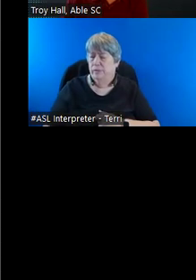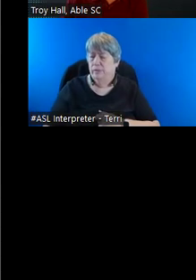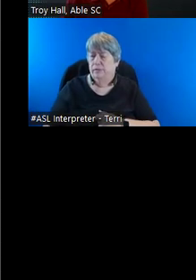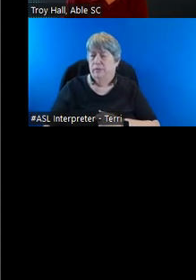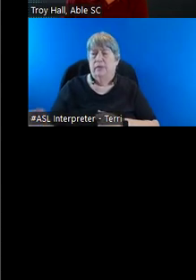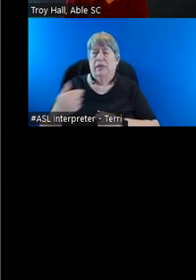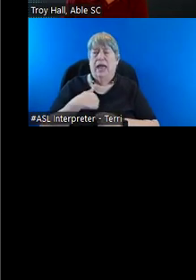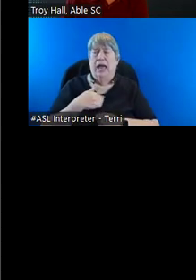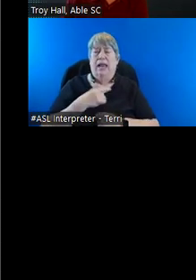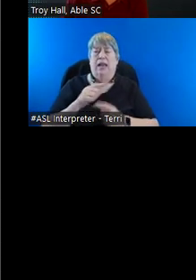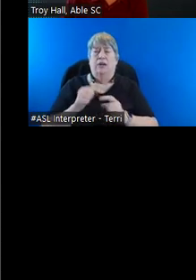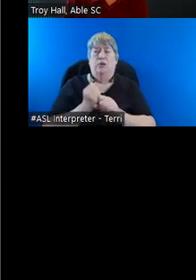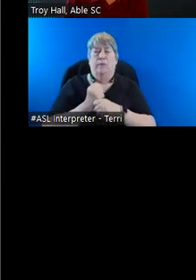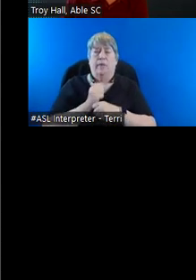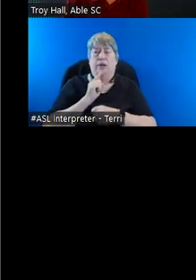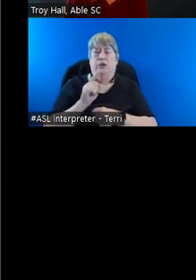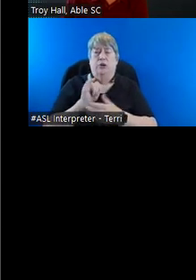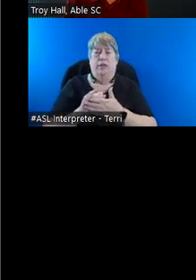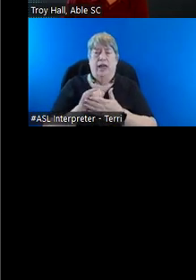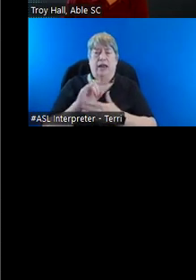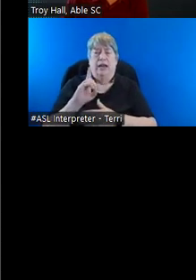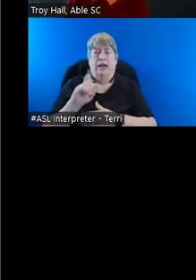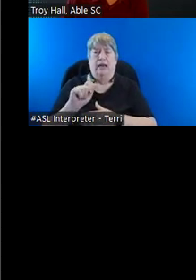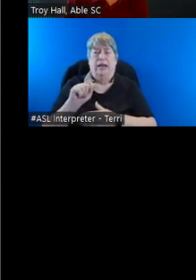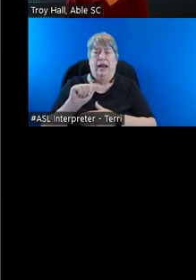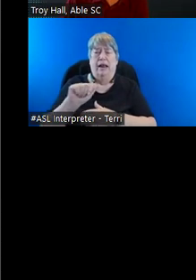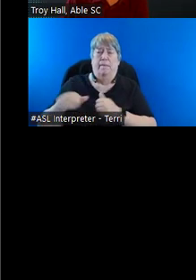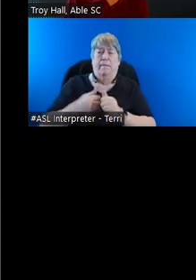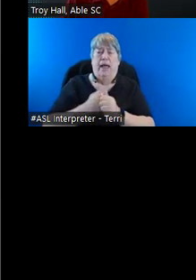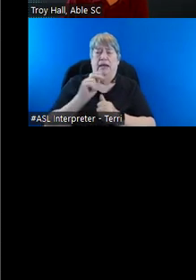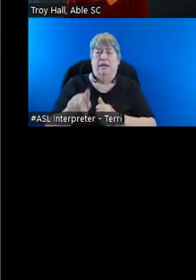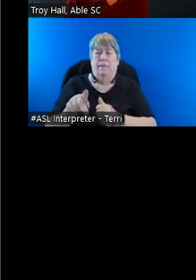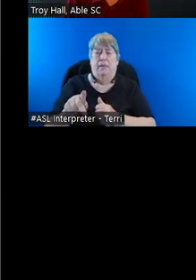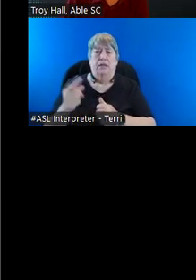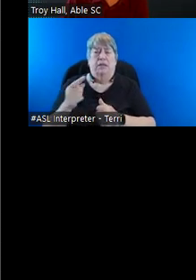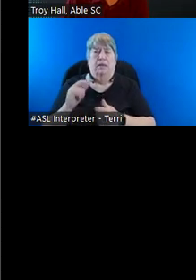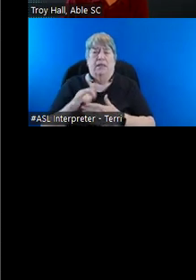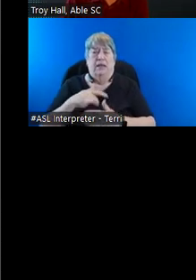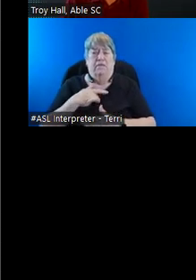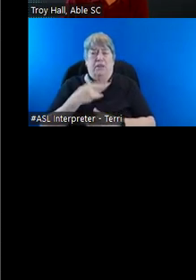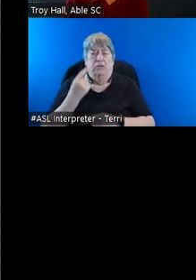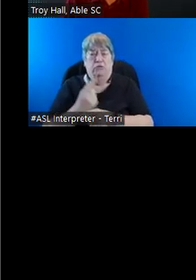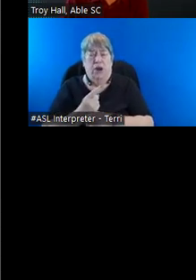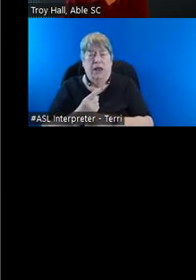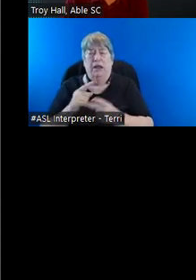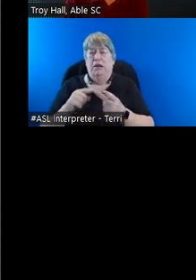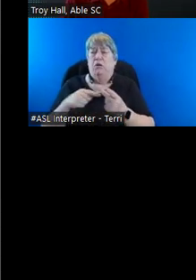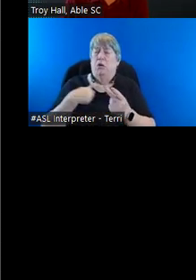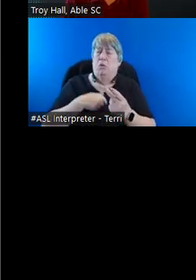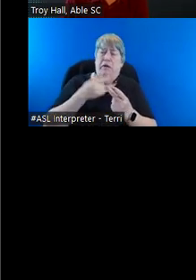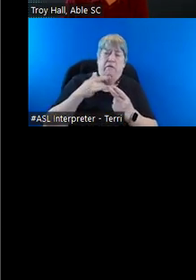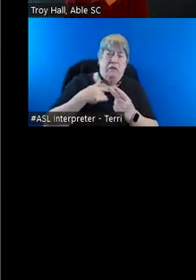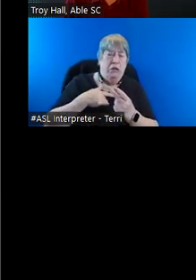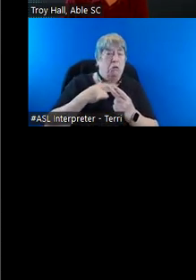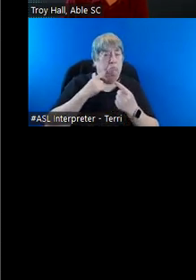data is backing up what we're doing, right? We can do something that feels right, or we think it's working, but we really do need to make sure we're